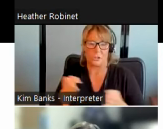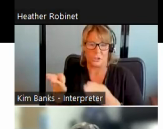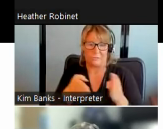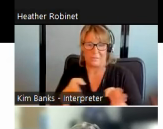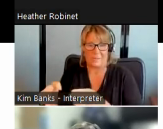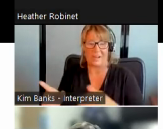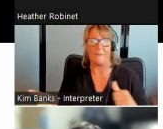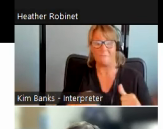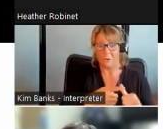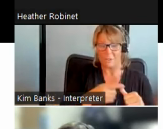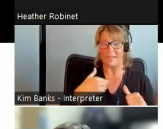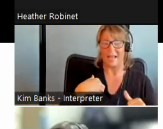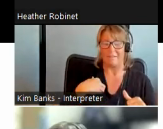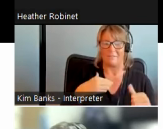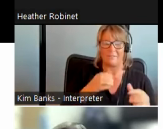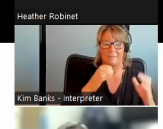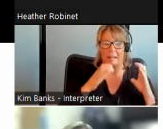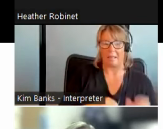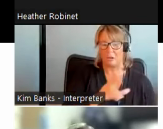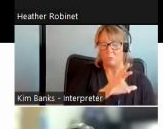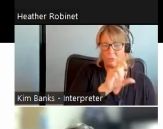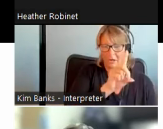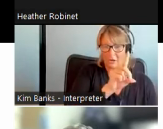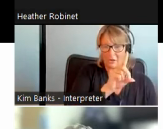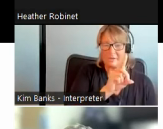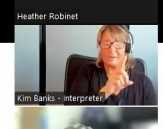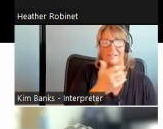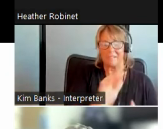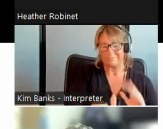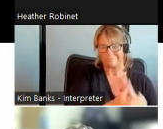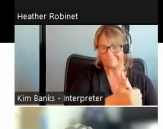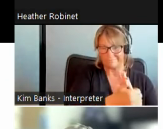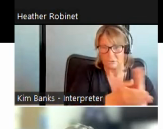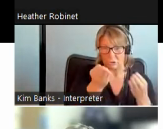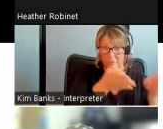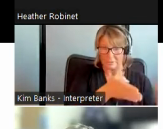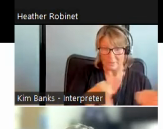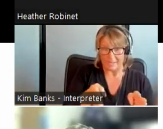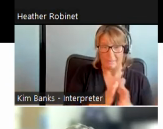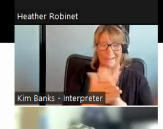you put that service plan on.